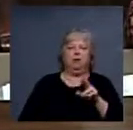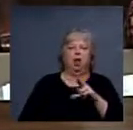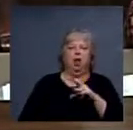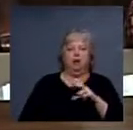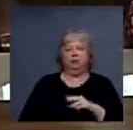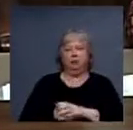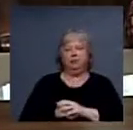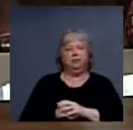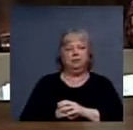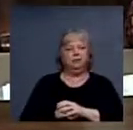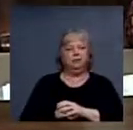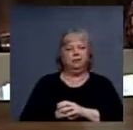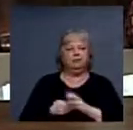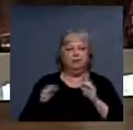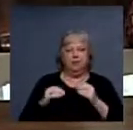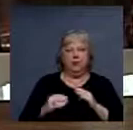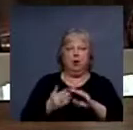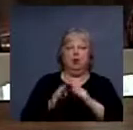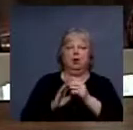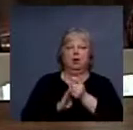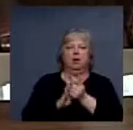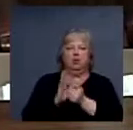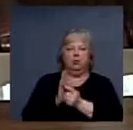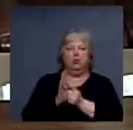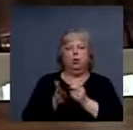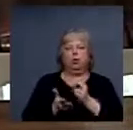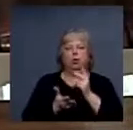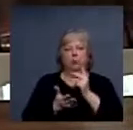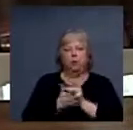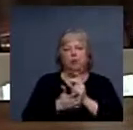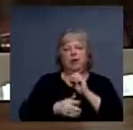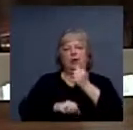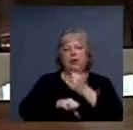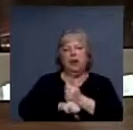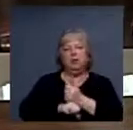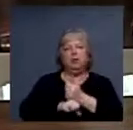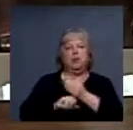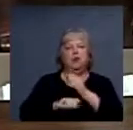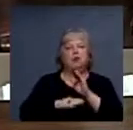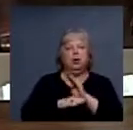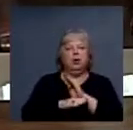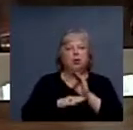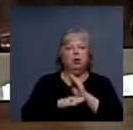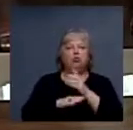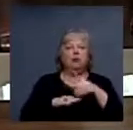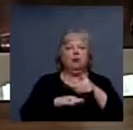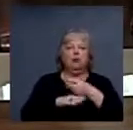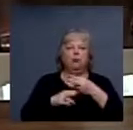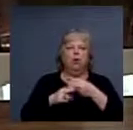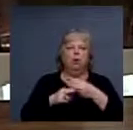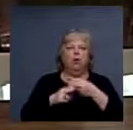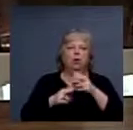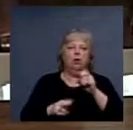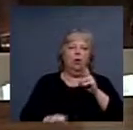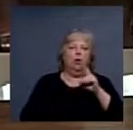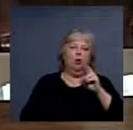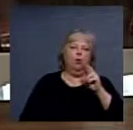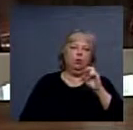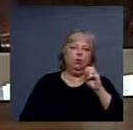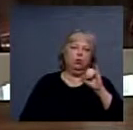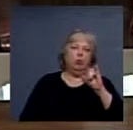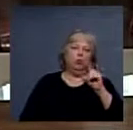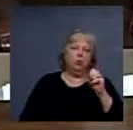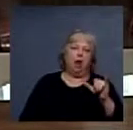and for other purposes. An ordinance to approve a planned zoning development, establish a planned commercial district titled O'Reilly Automotive Store, Short